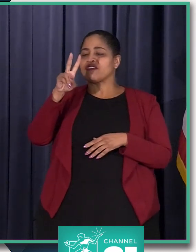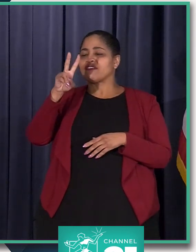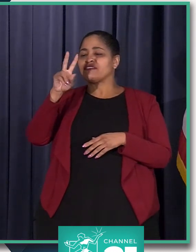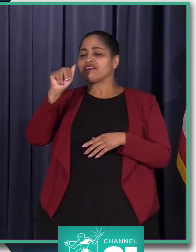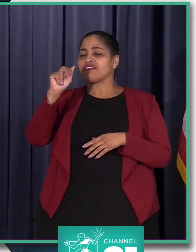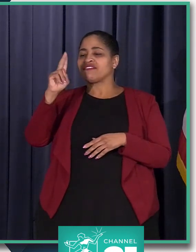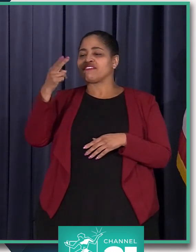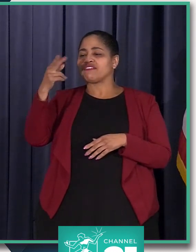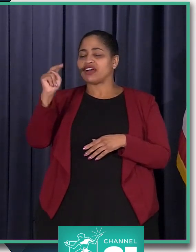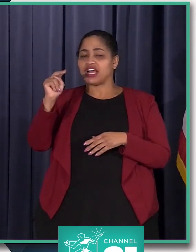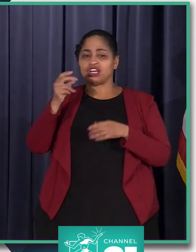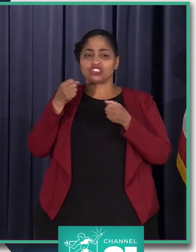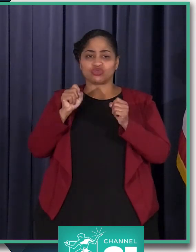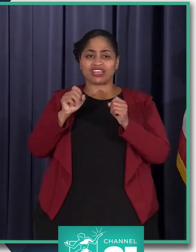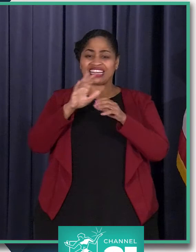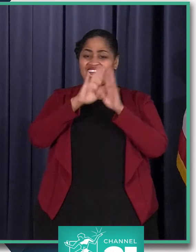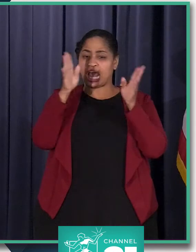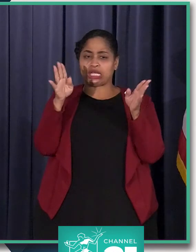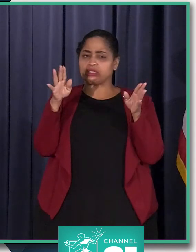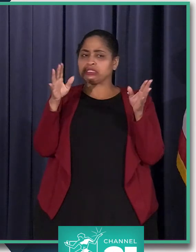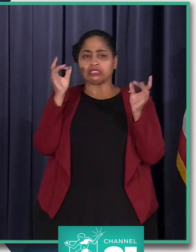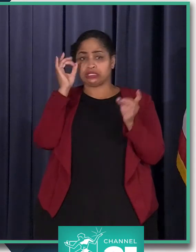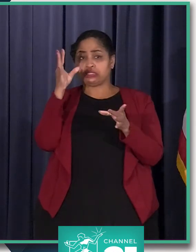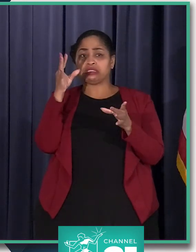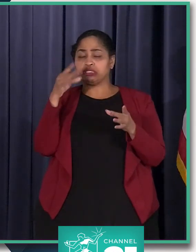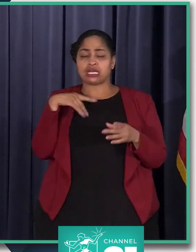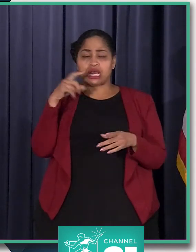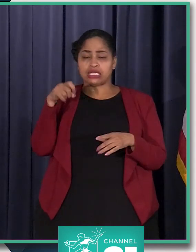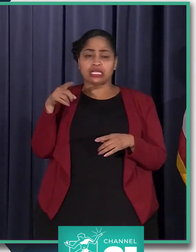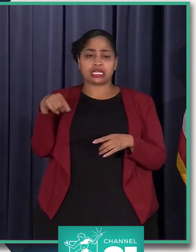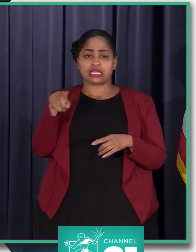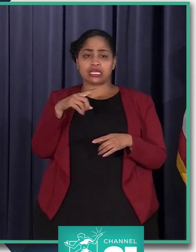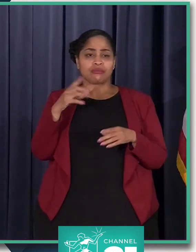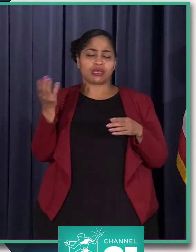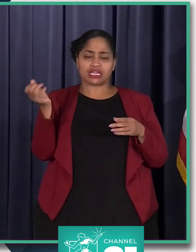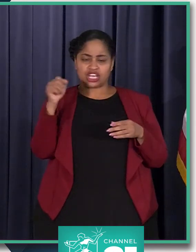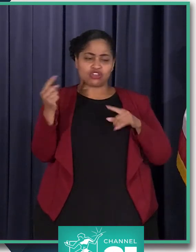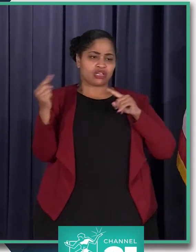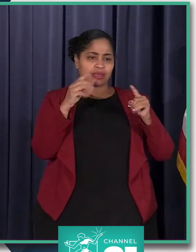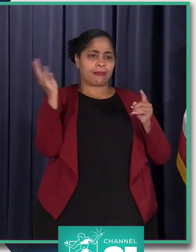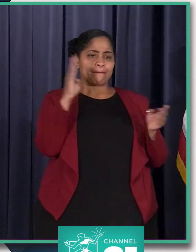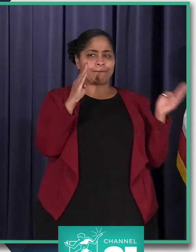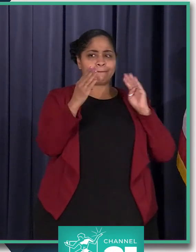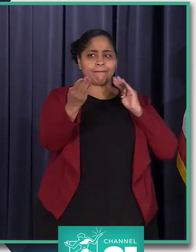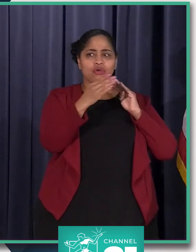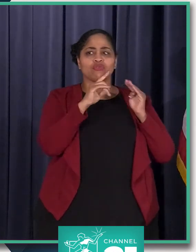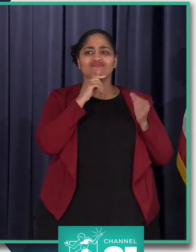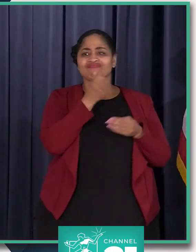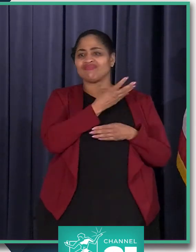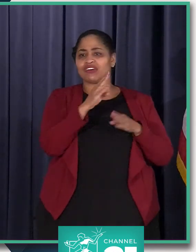and it is total. I need them to at least could they board it up, and it's actually